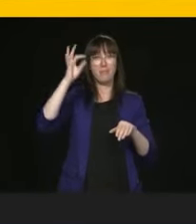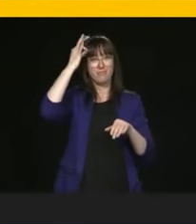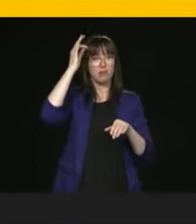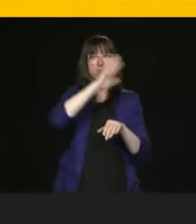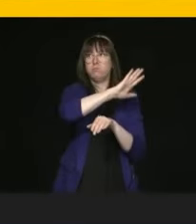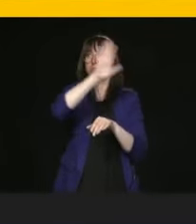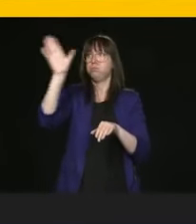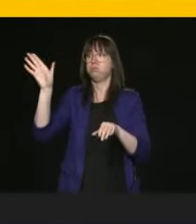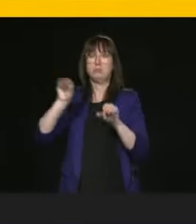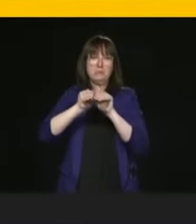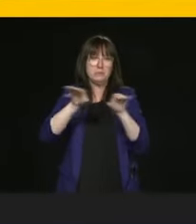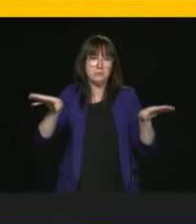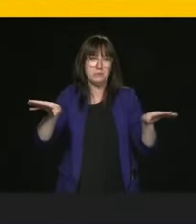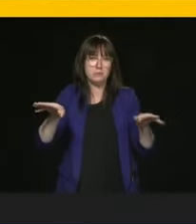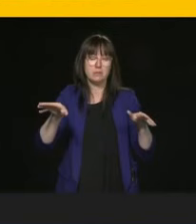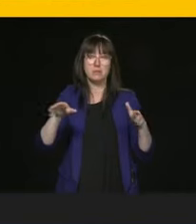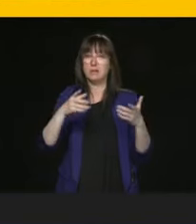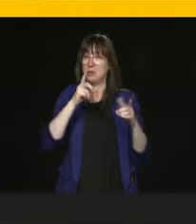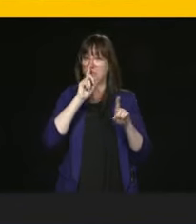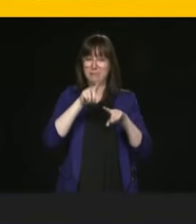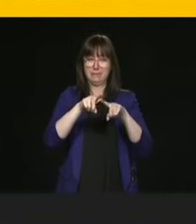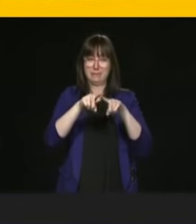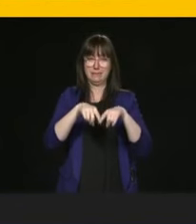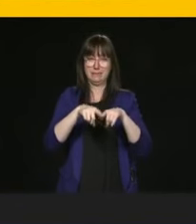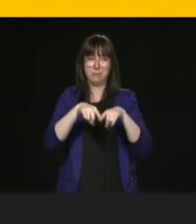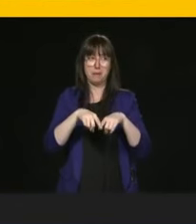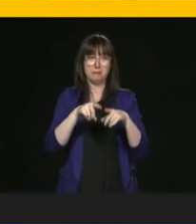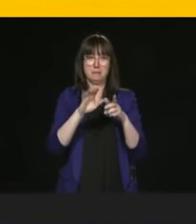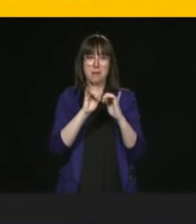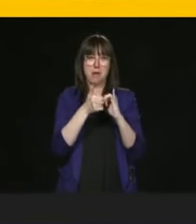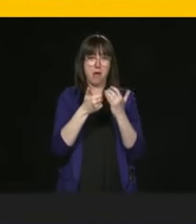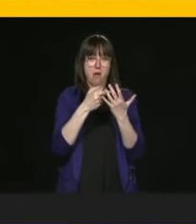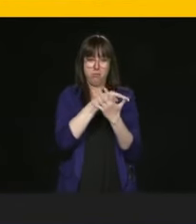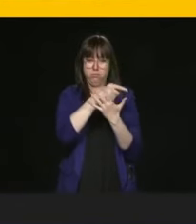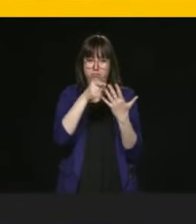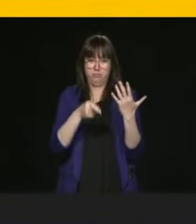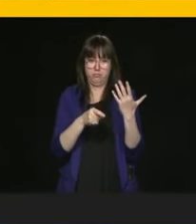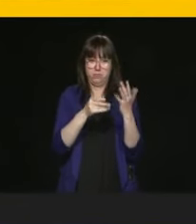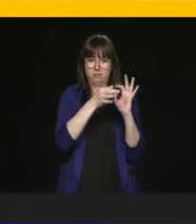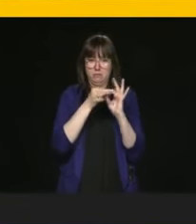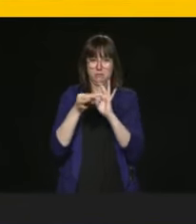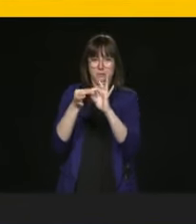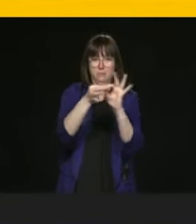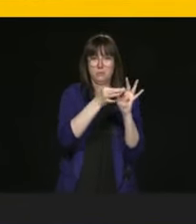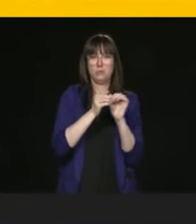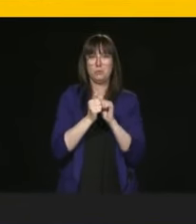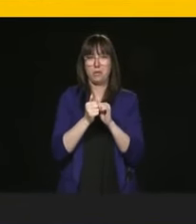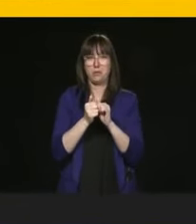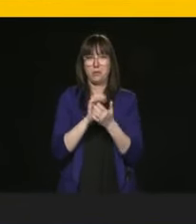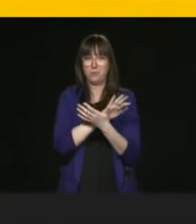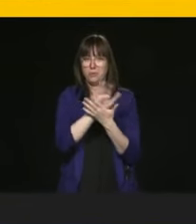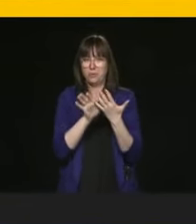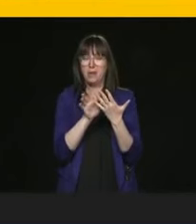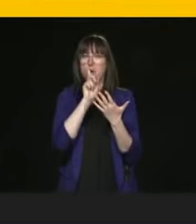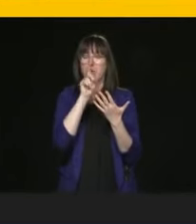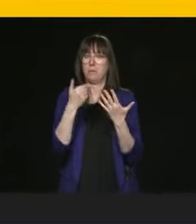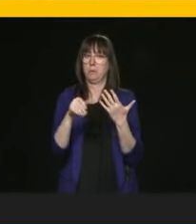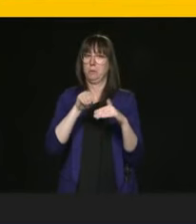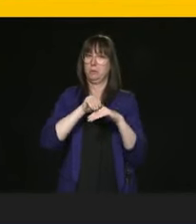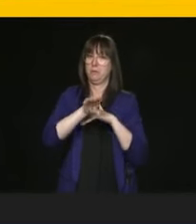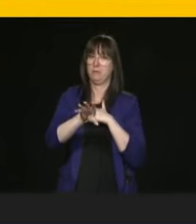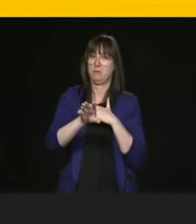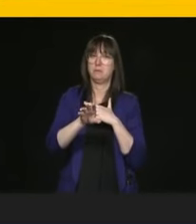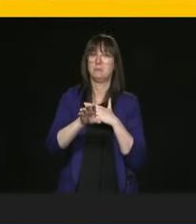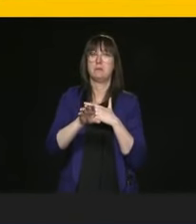interface between different factors. All of those really determine how one would